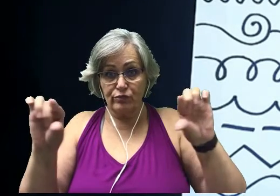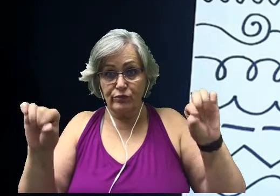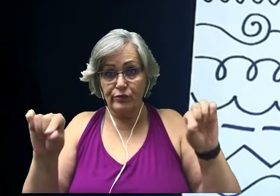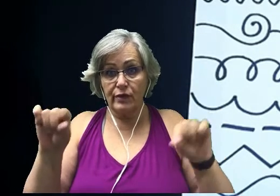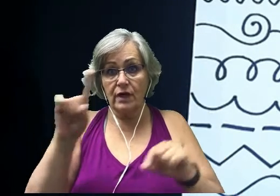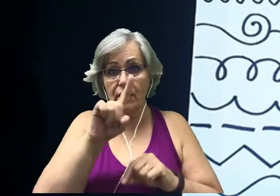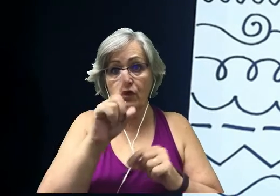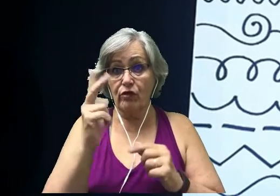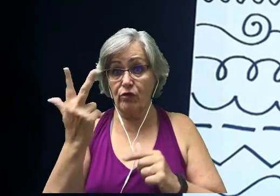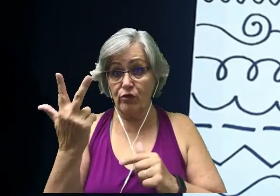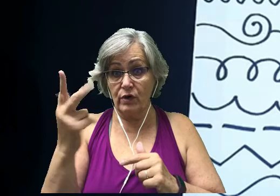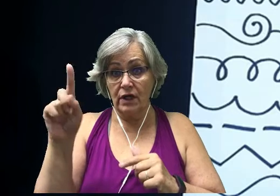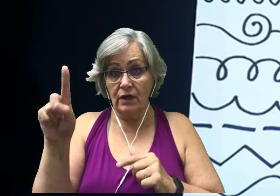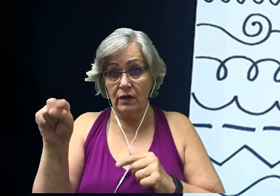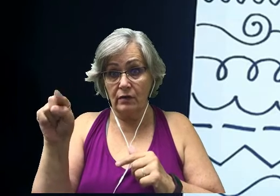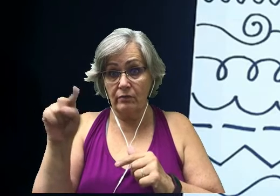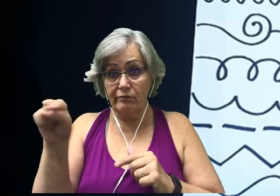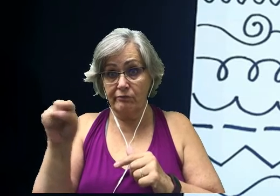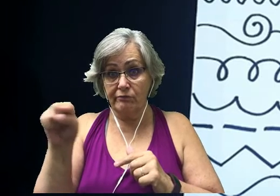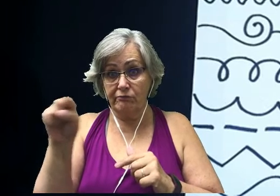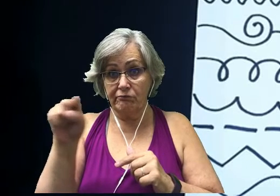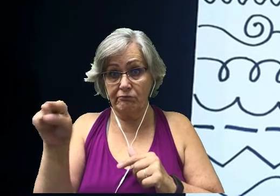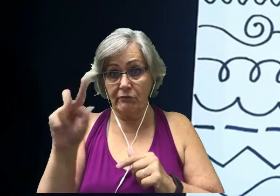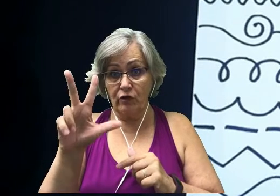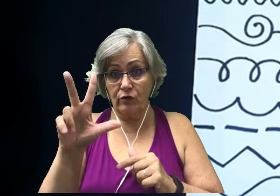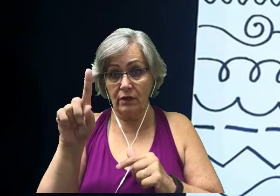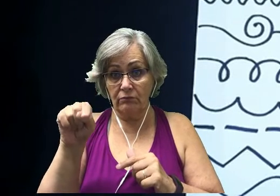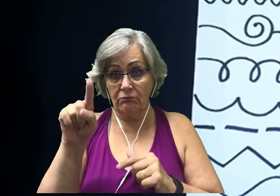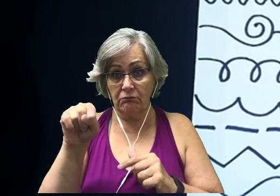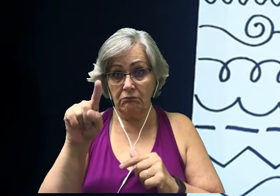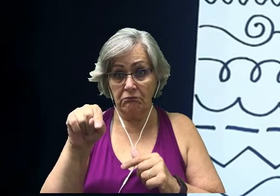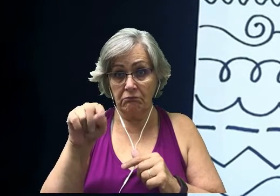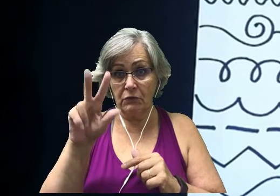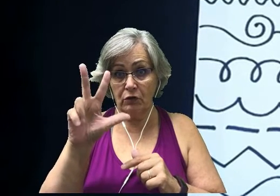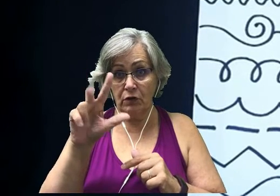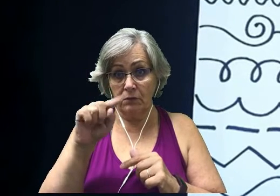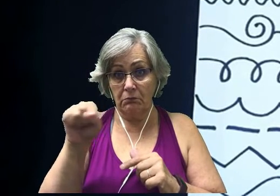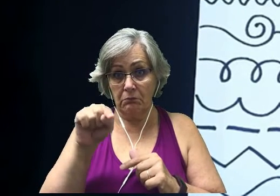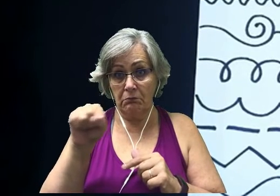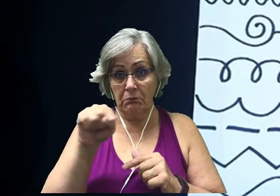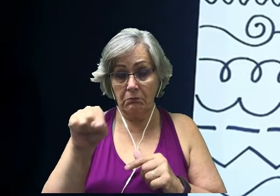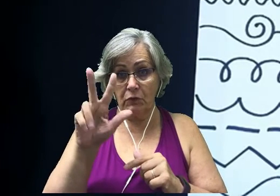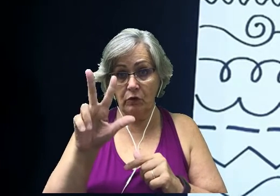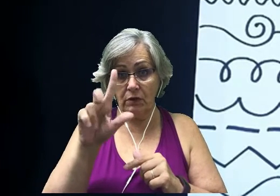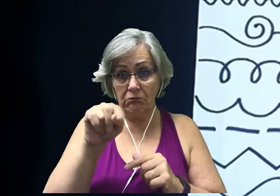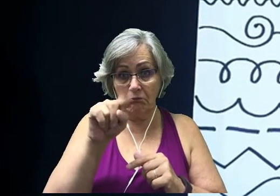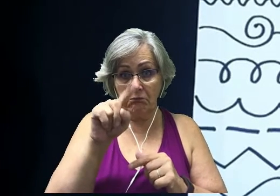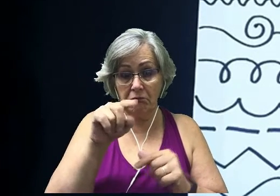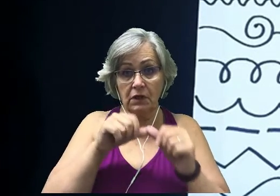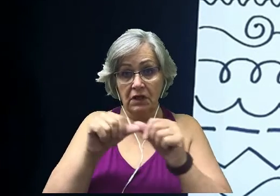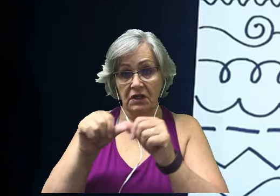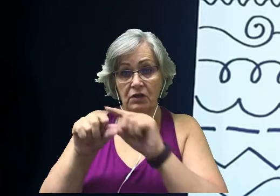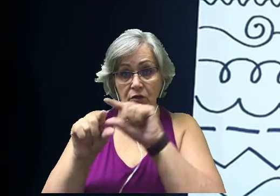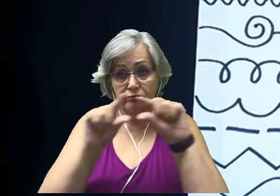up, doing 3 horizontal and 3 vertical lines. 3 horizontal and 3 vertical. And